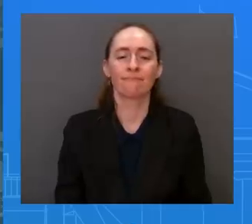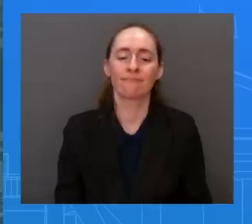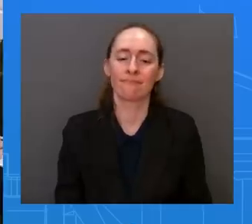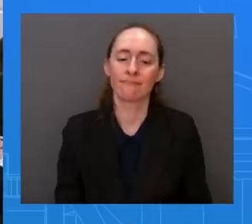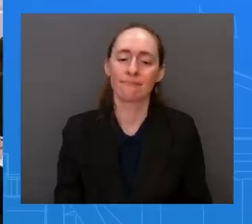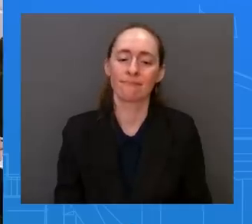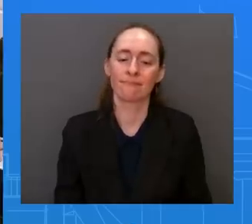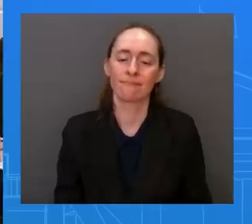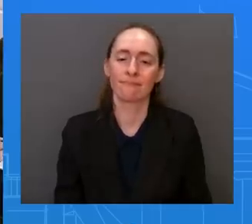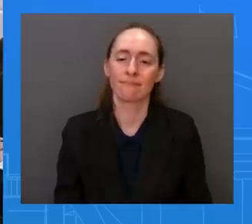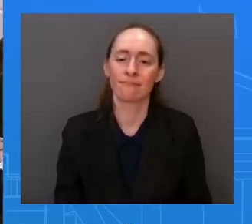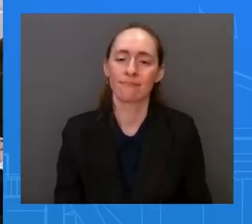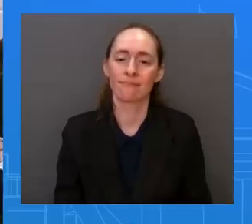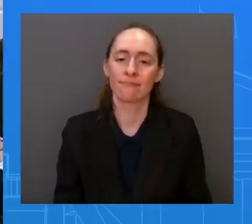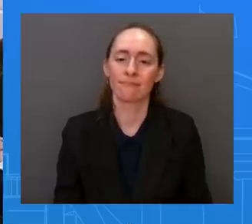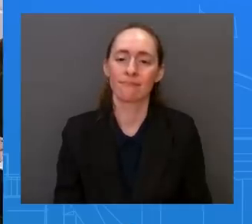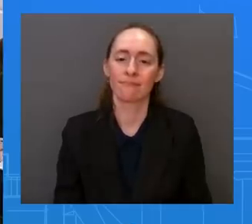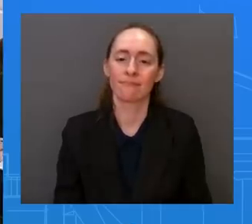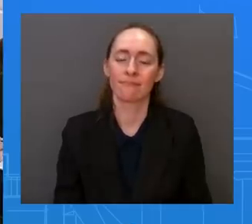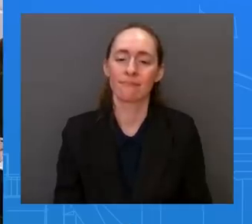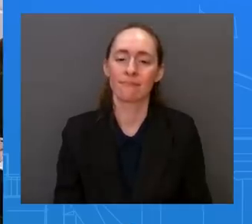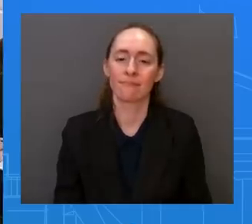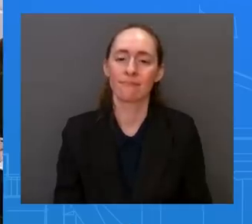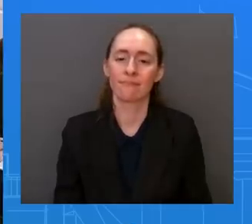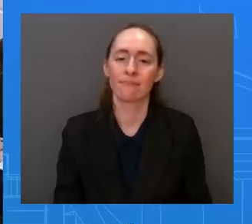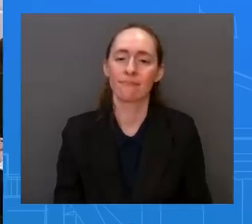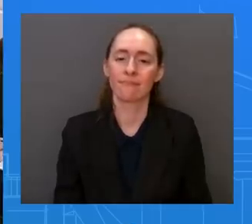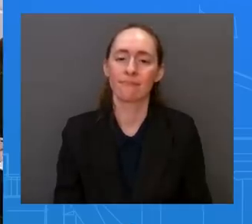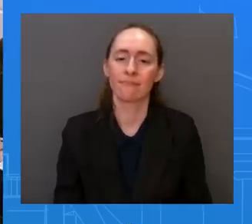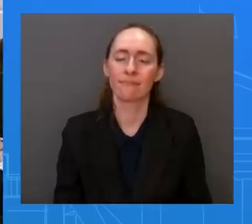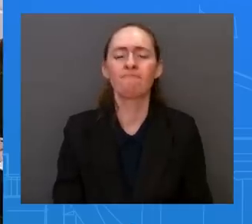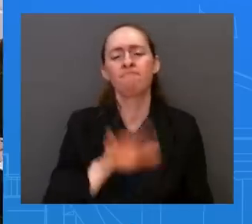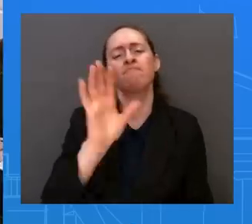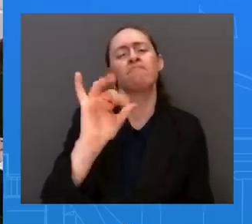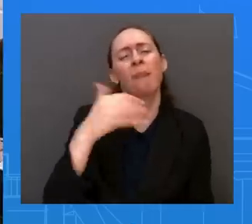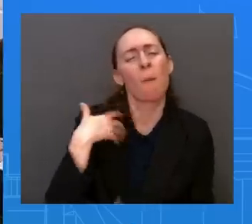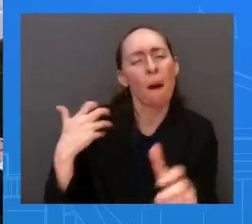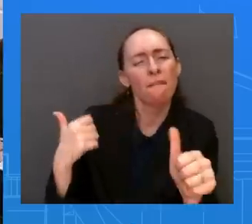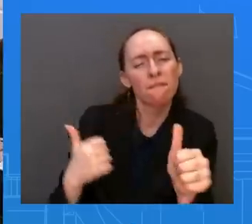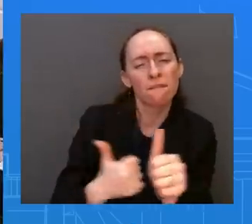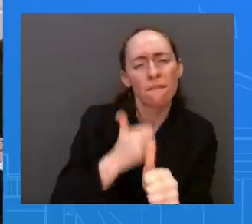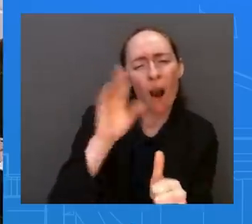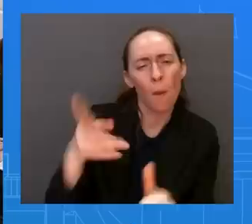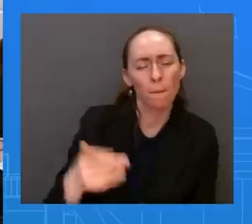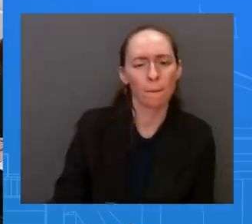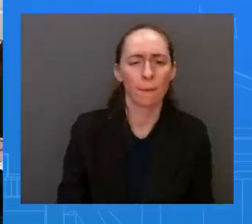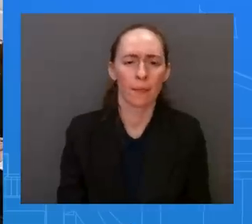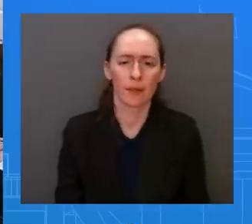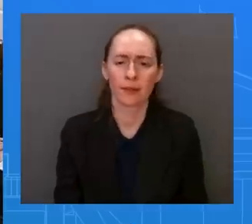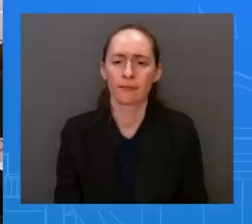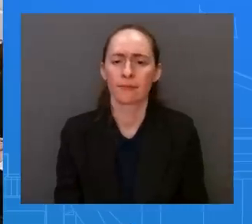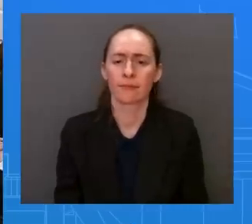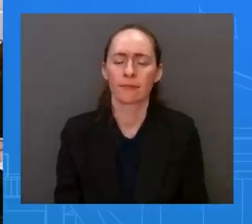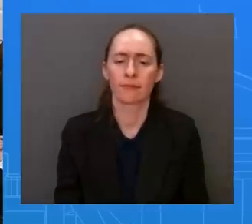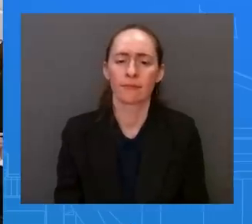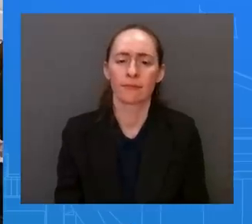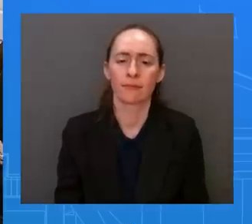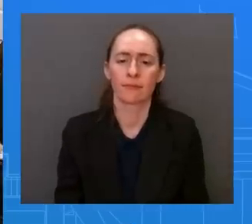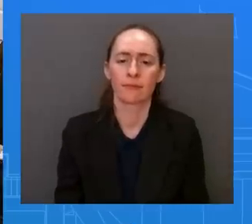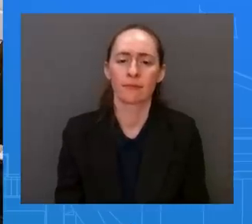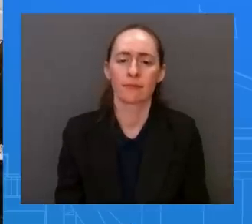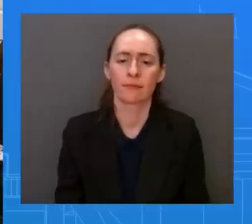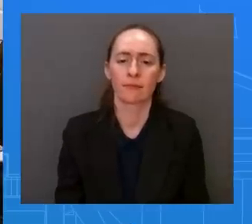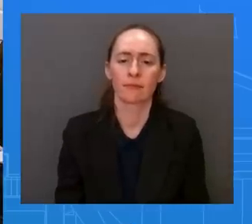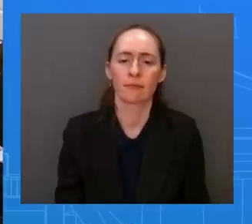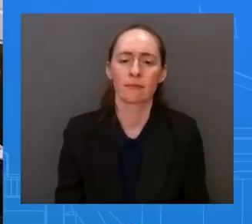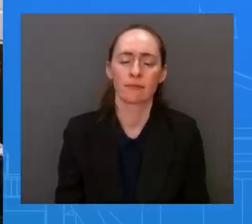bit on Zeke's third question. I think you made the assertion that the reason that there wasn't a red